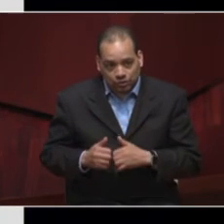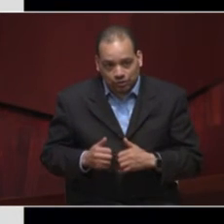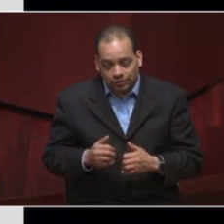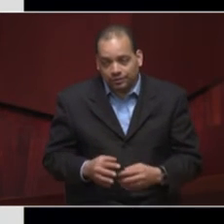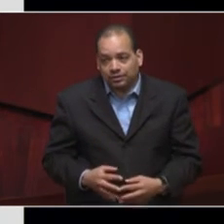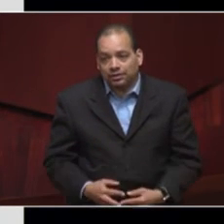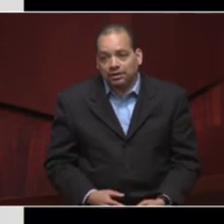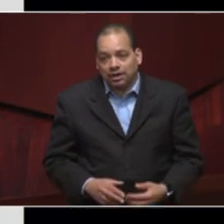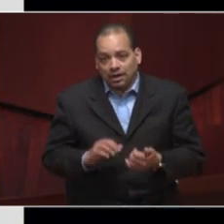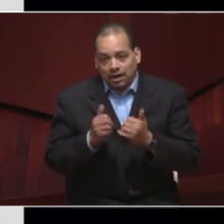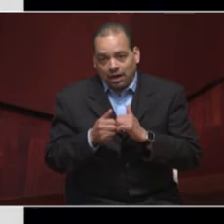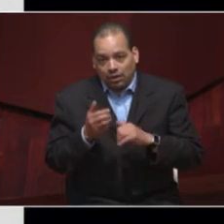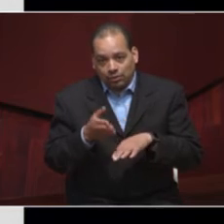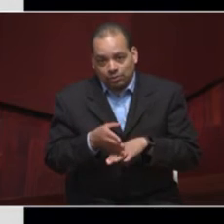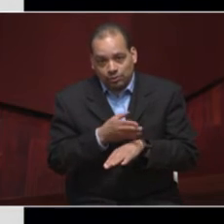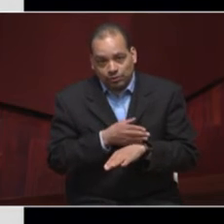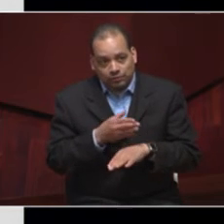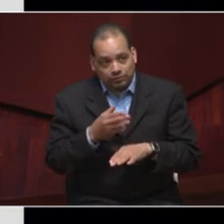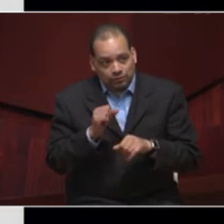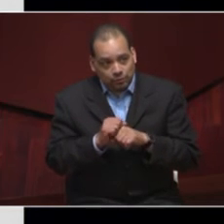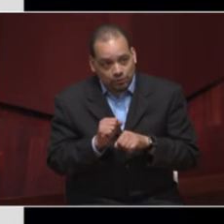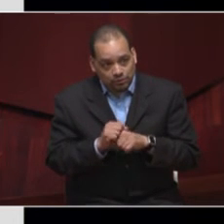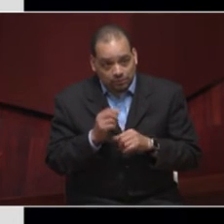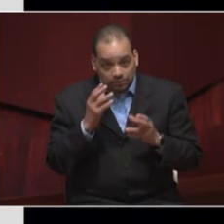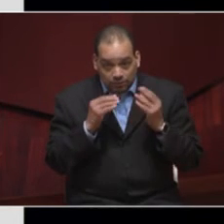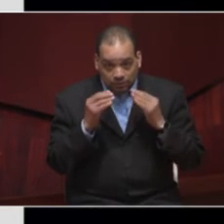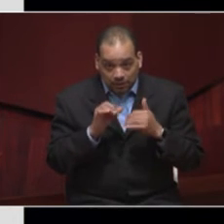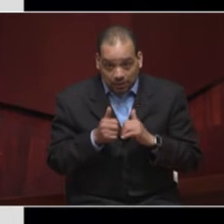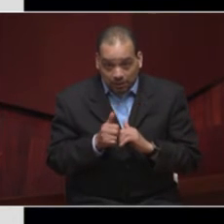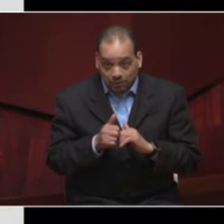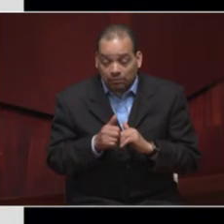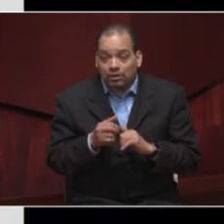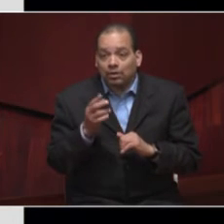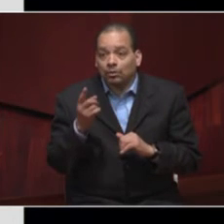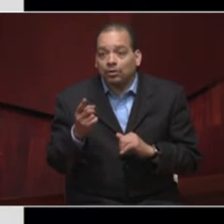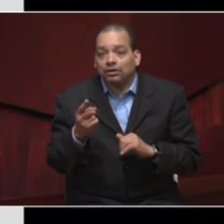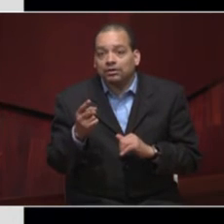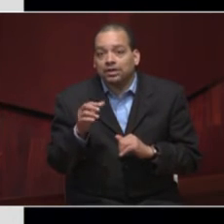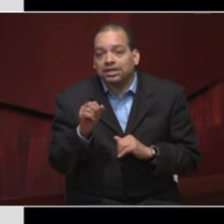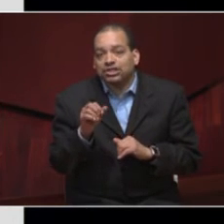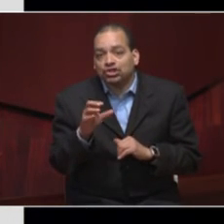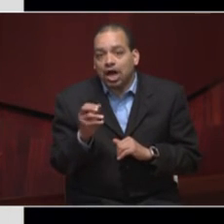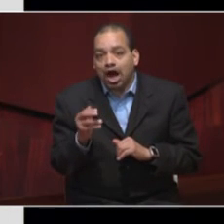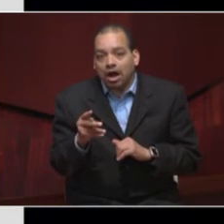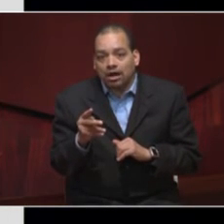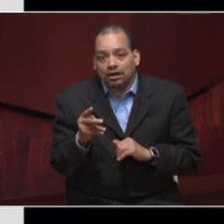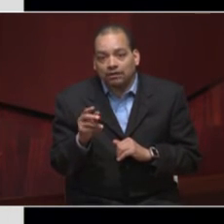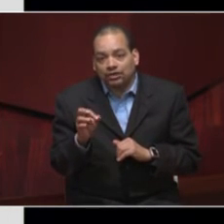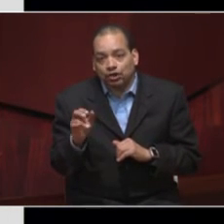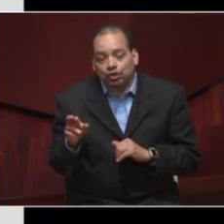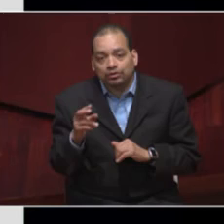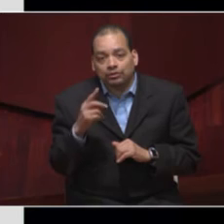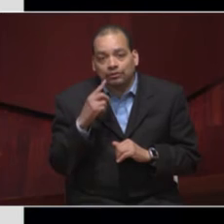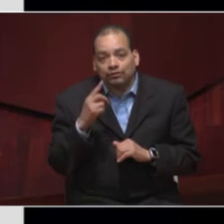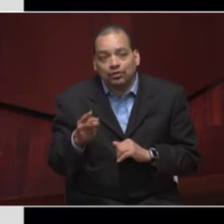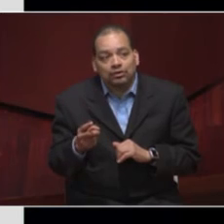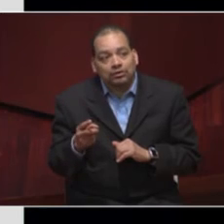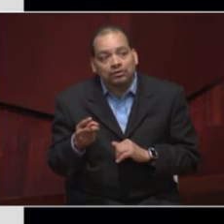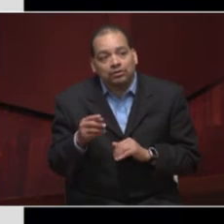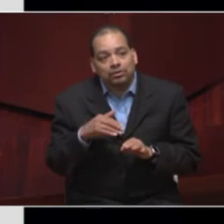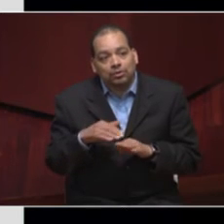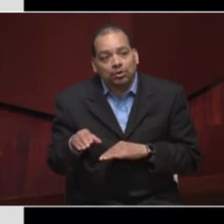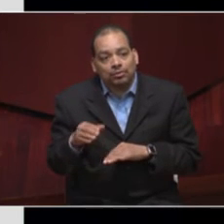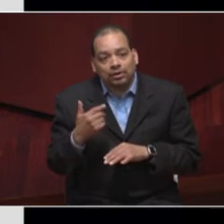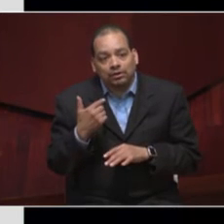better for our customers? And one of the initial shock features of post-deployment is a thing that I termed